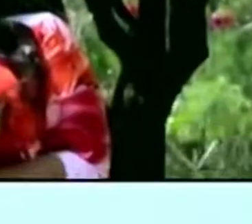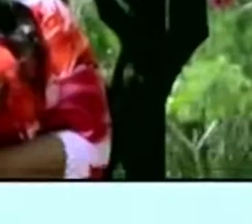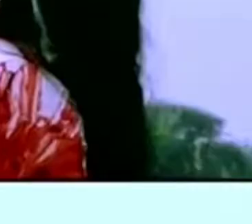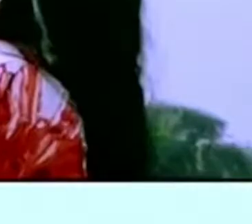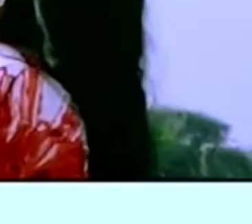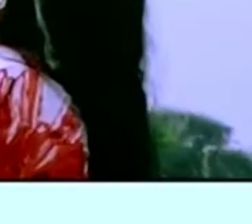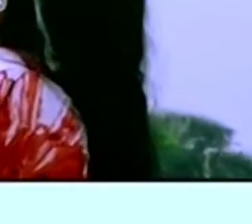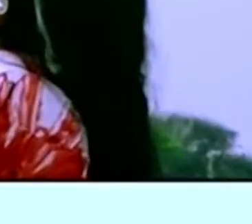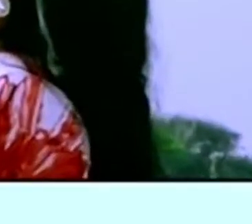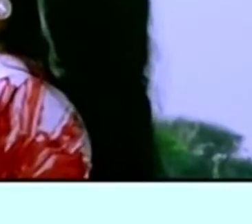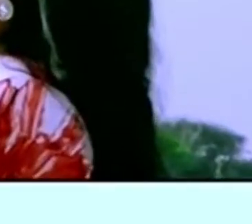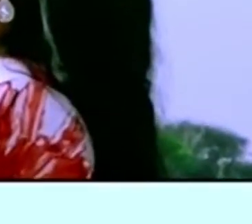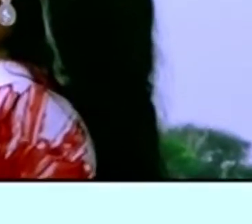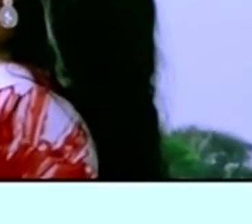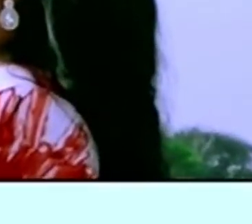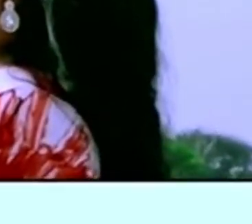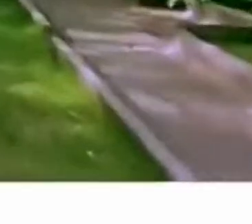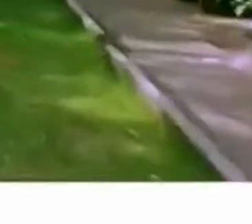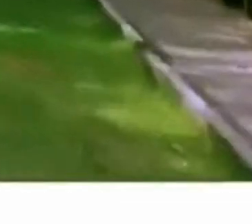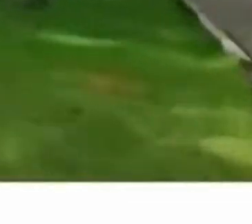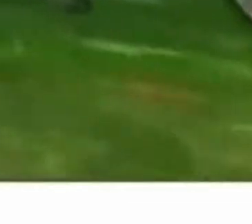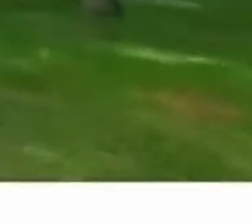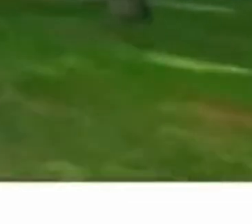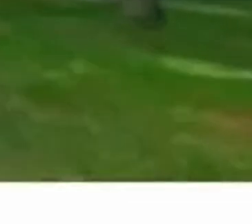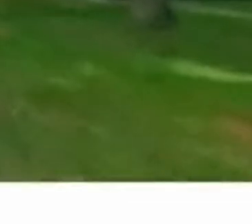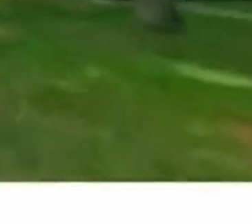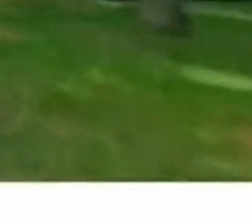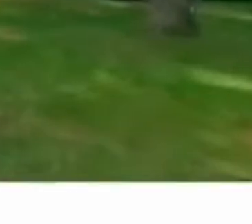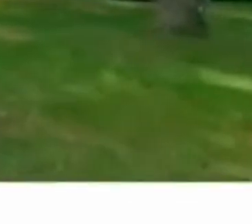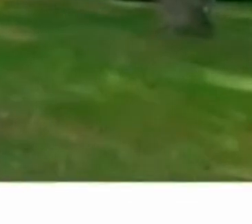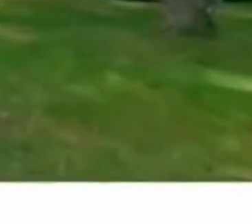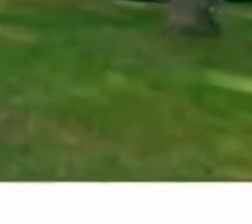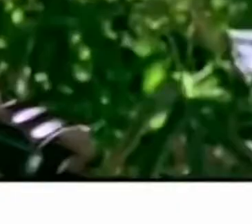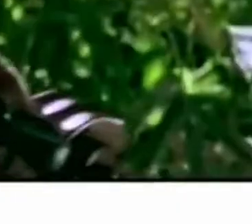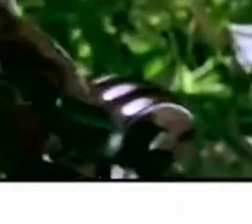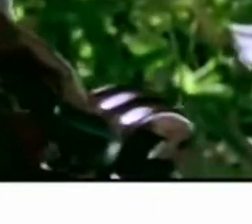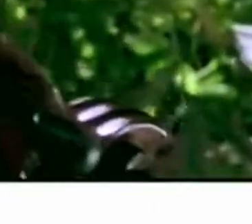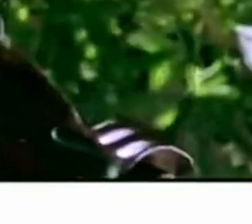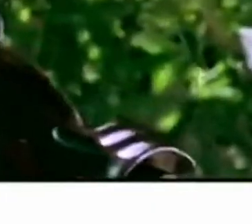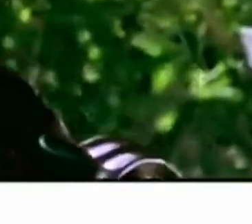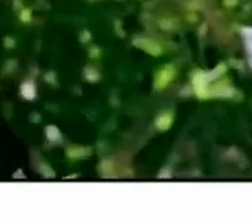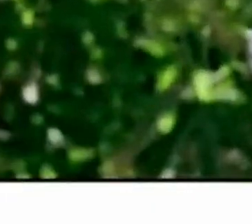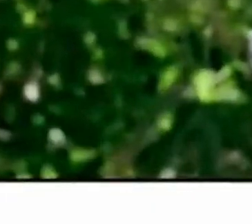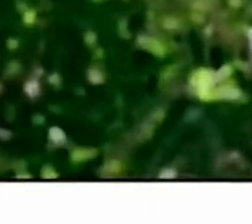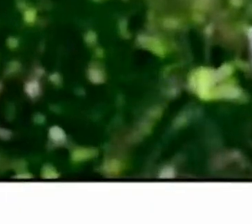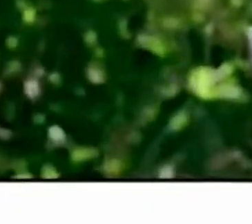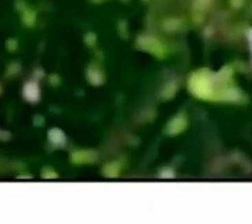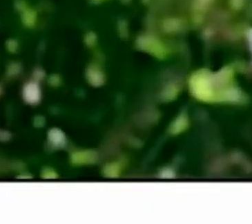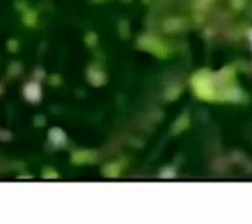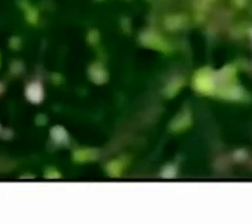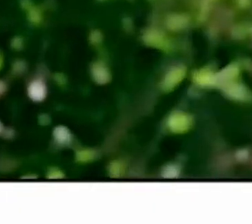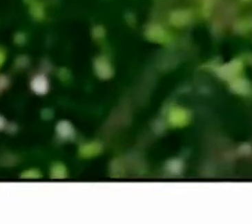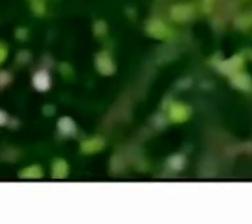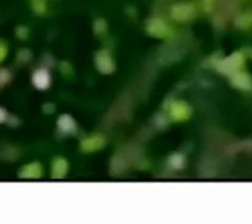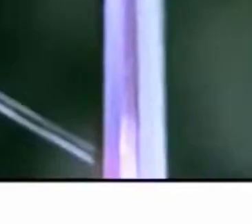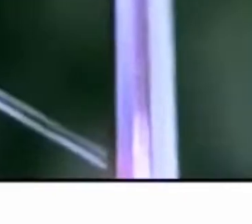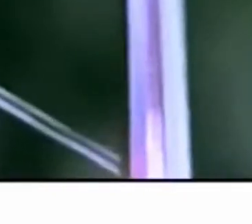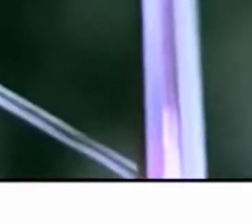meeting every need. I worship you.